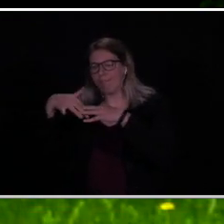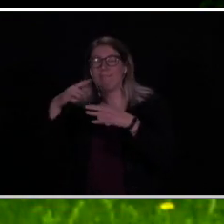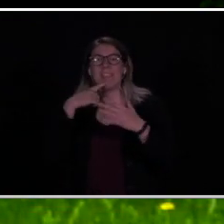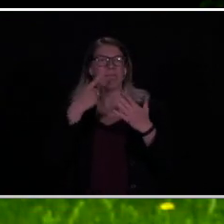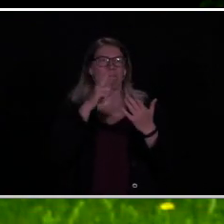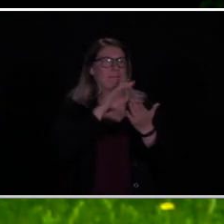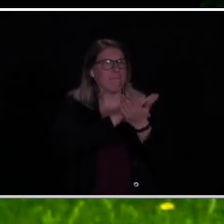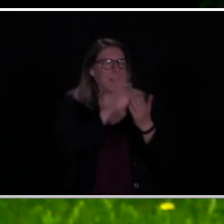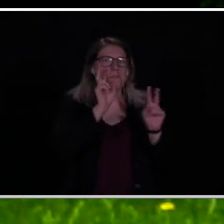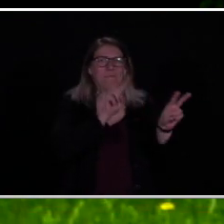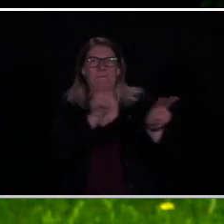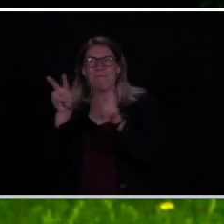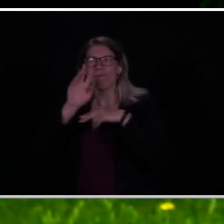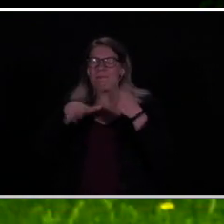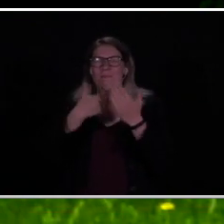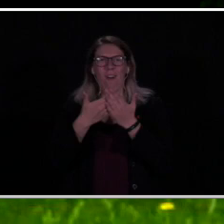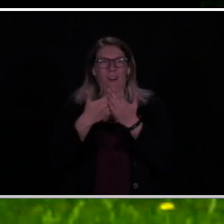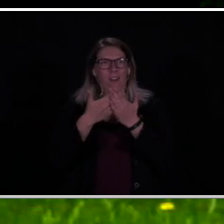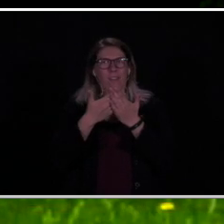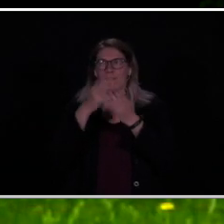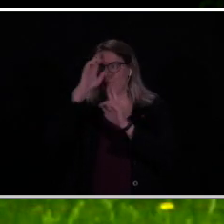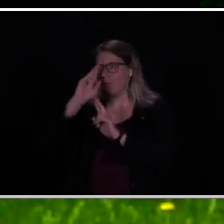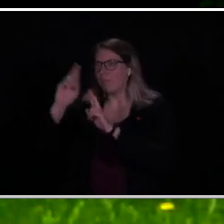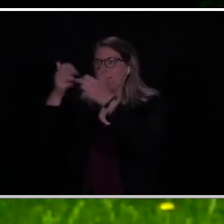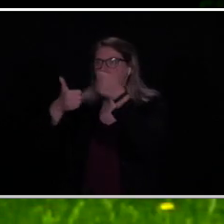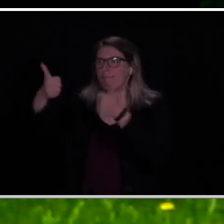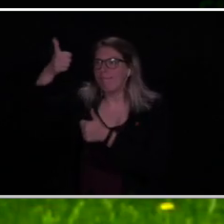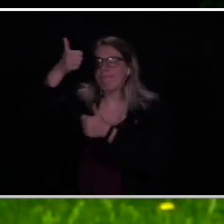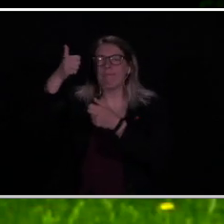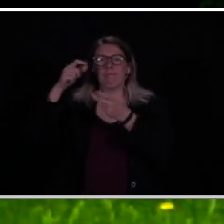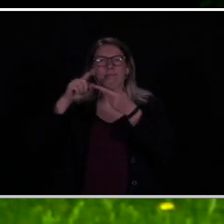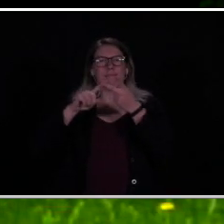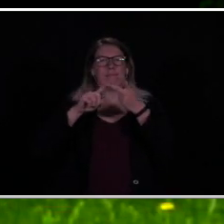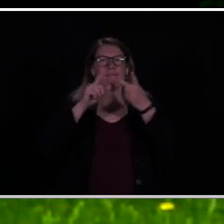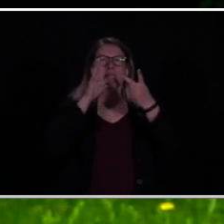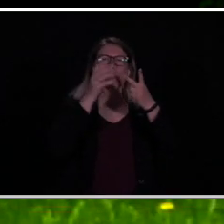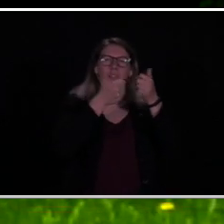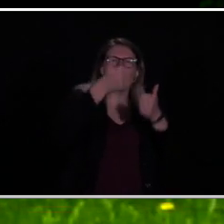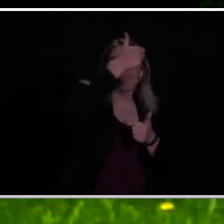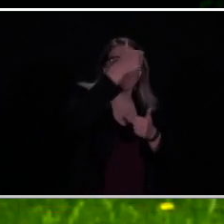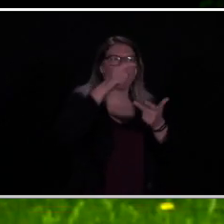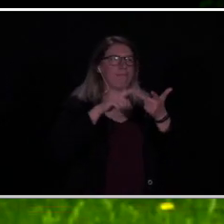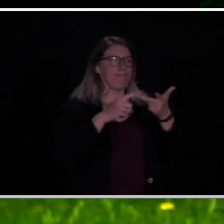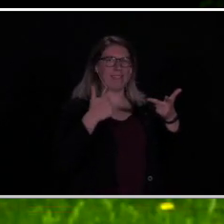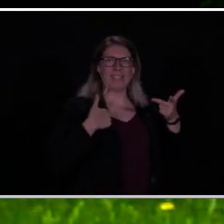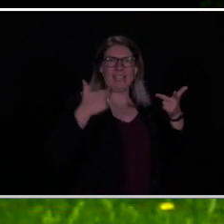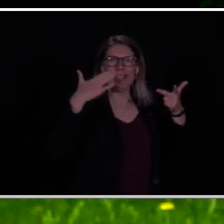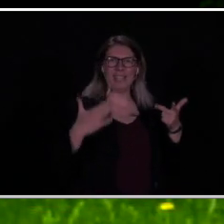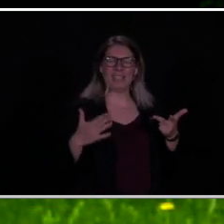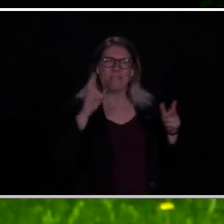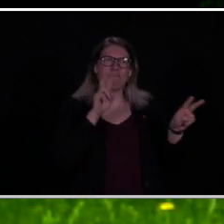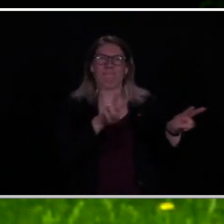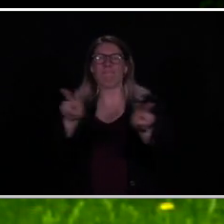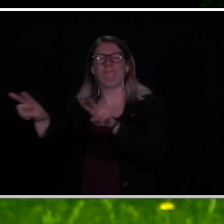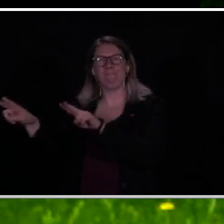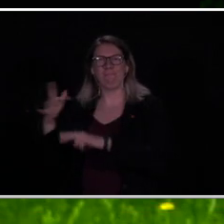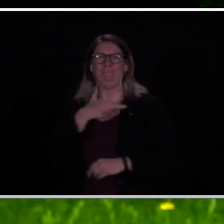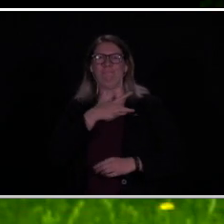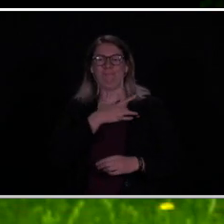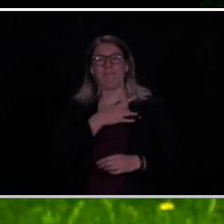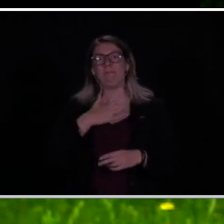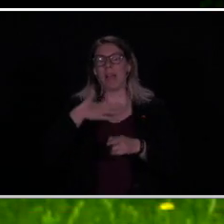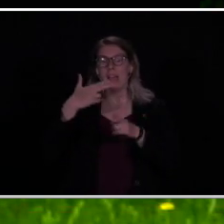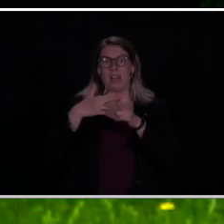see each and every one of you, respected leaders, matriarchs, and Canadians. My ancestral name